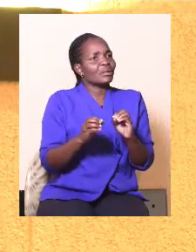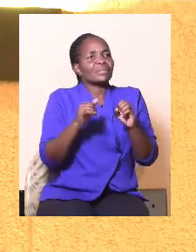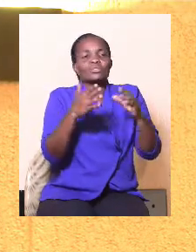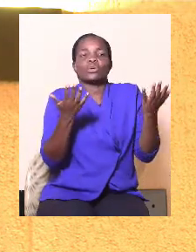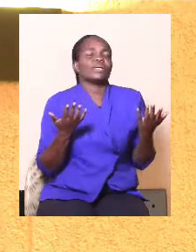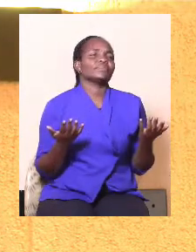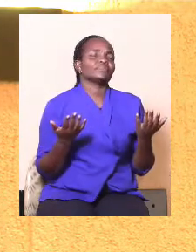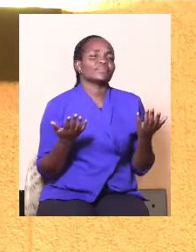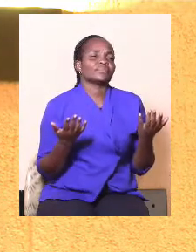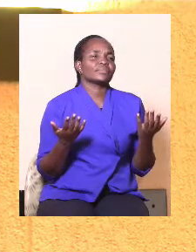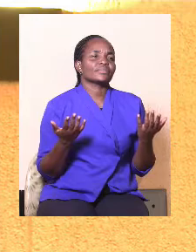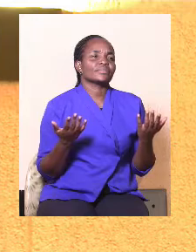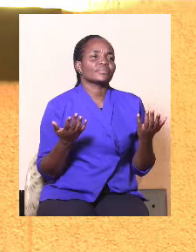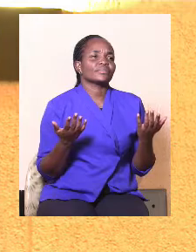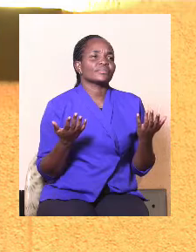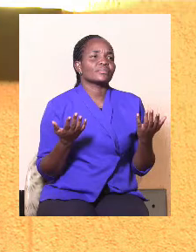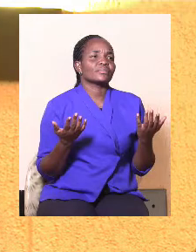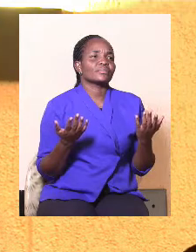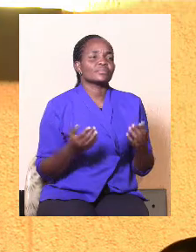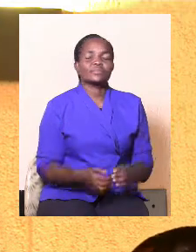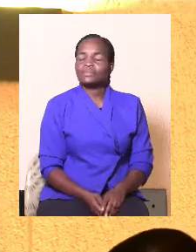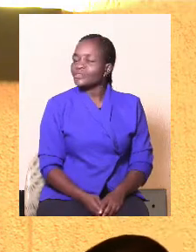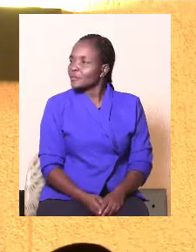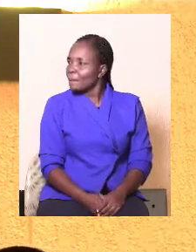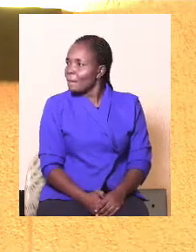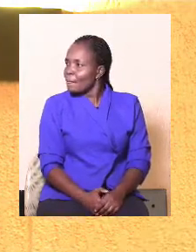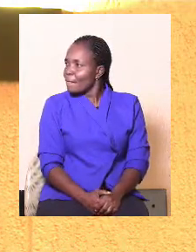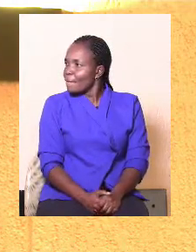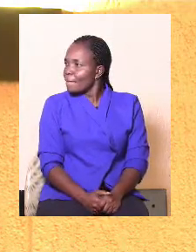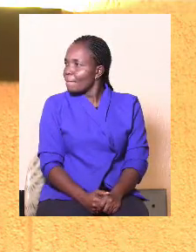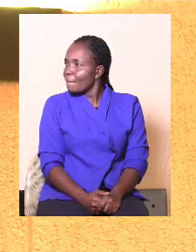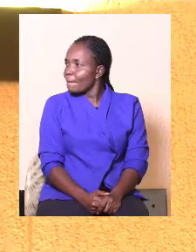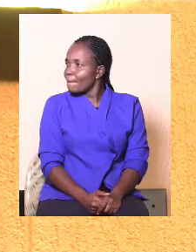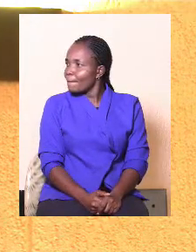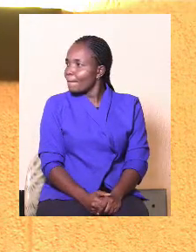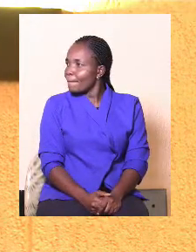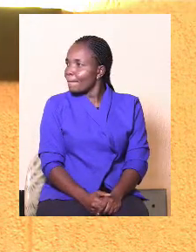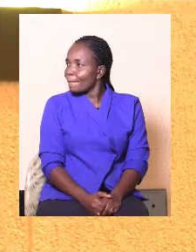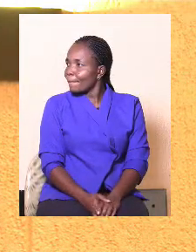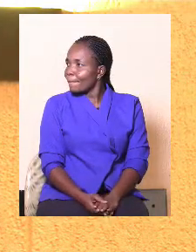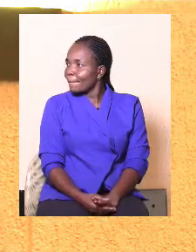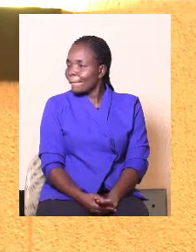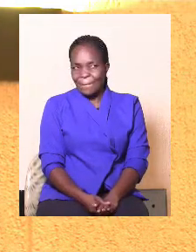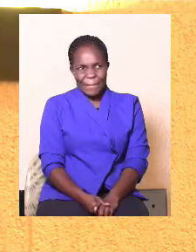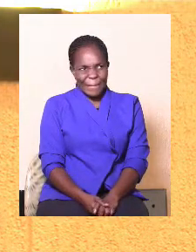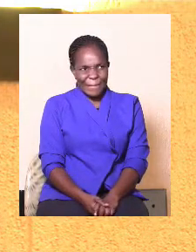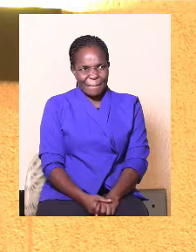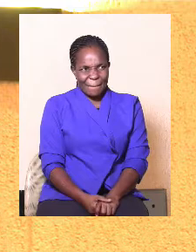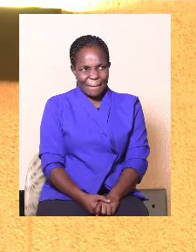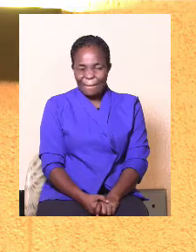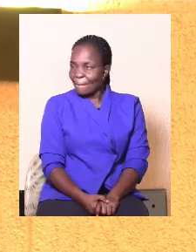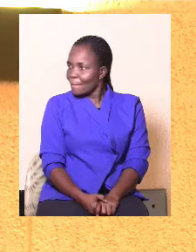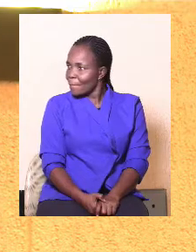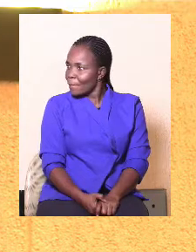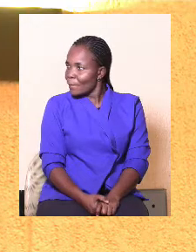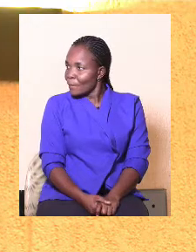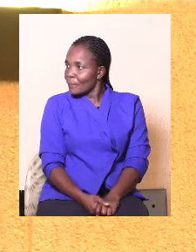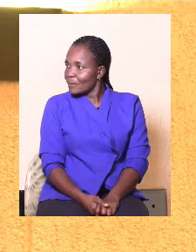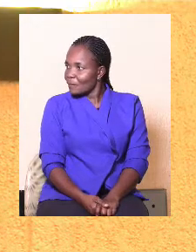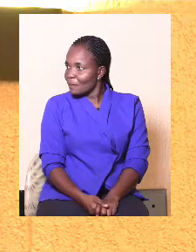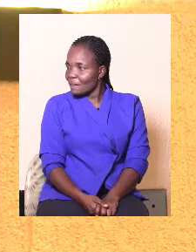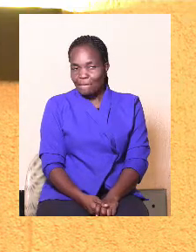Oh. Okay, I think it's heard. Yes, sir. If we could just limit it to 2 questions, please.